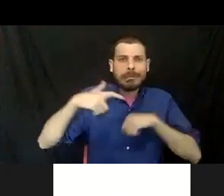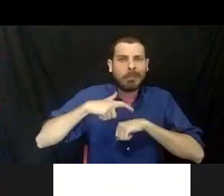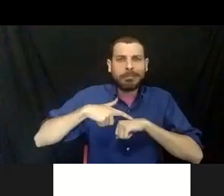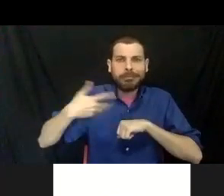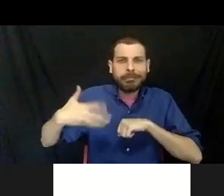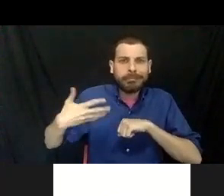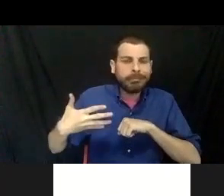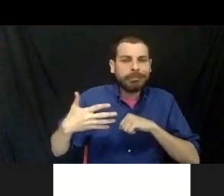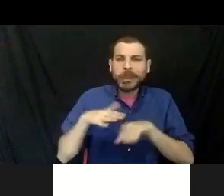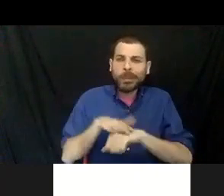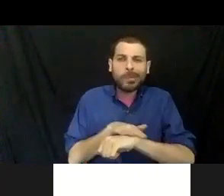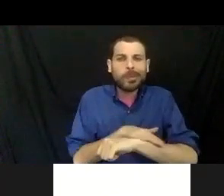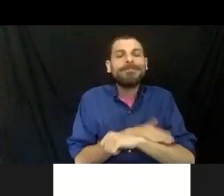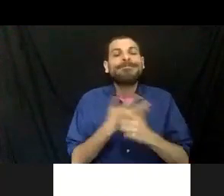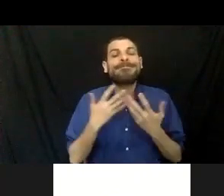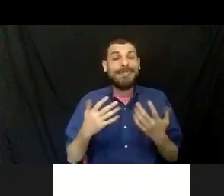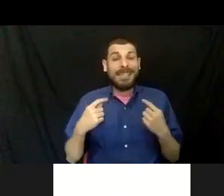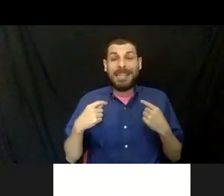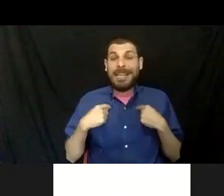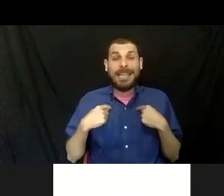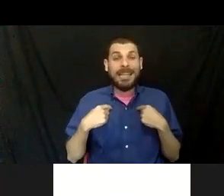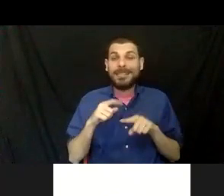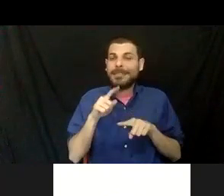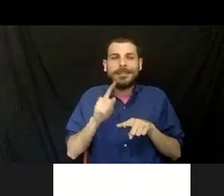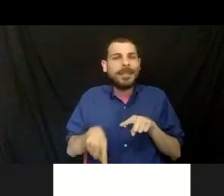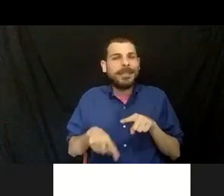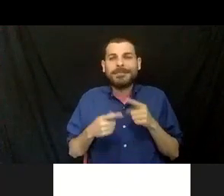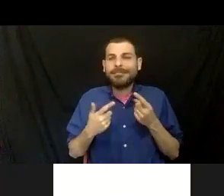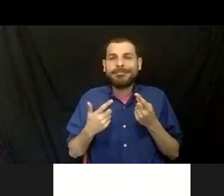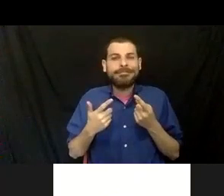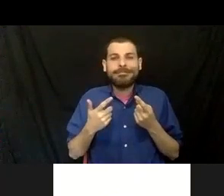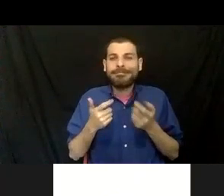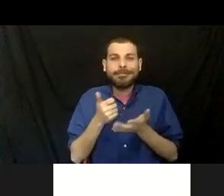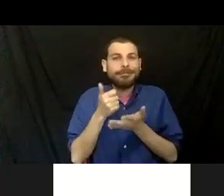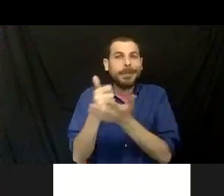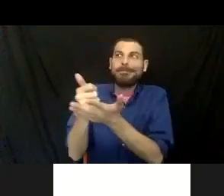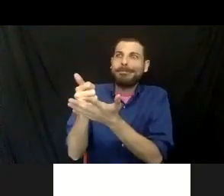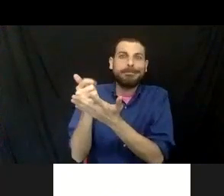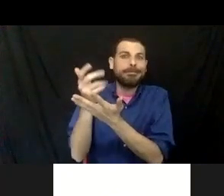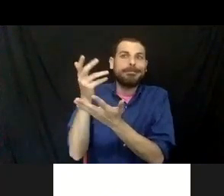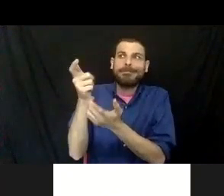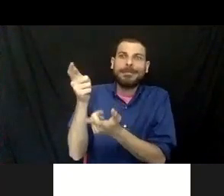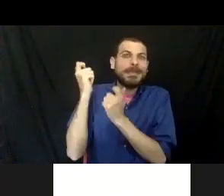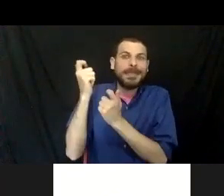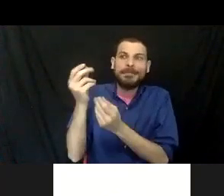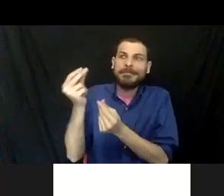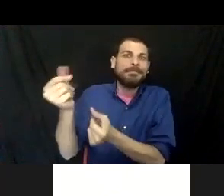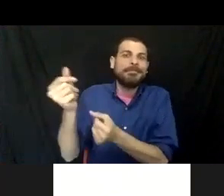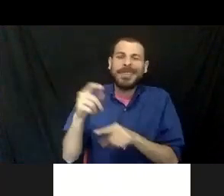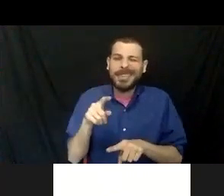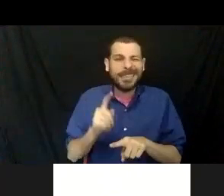that's not something, unfortunately, that I can offer relief for right now. There is a really